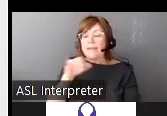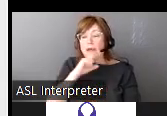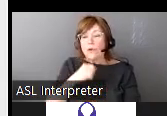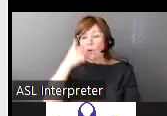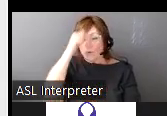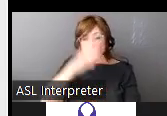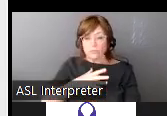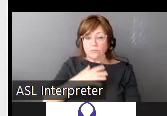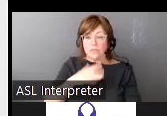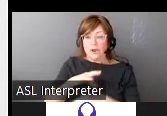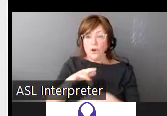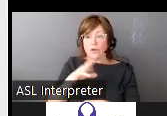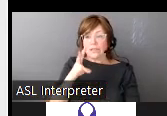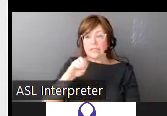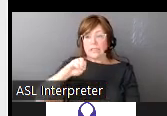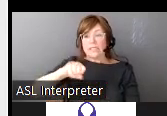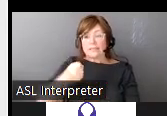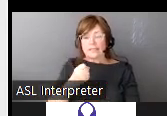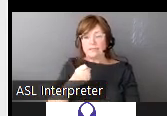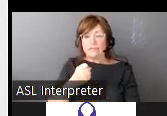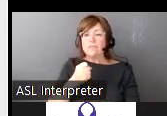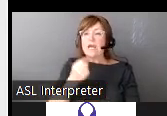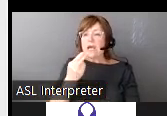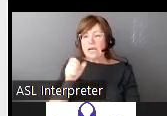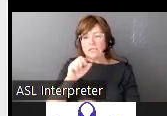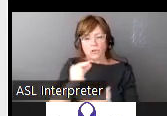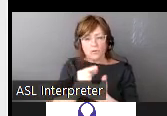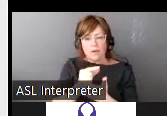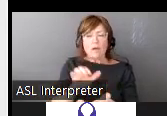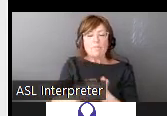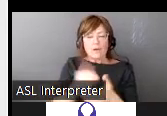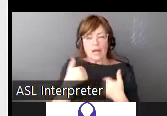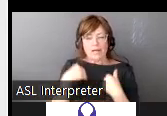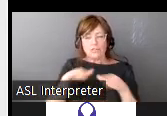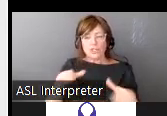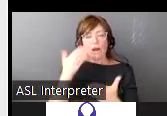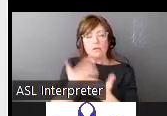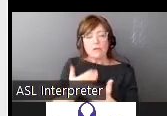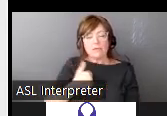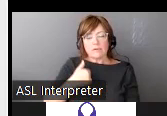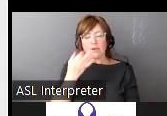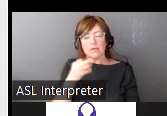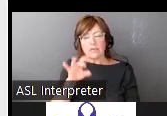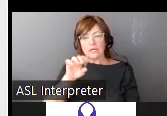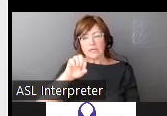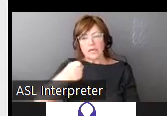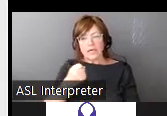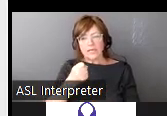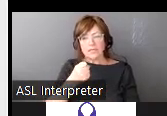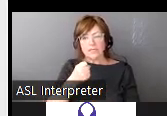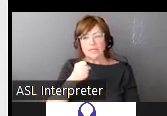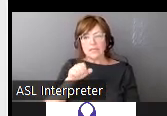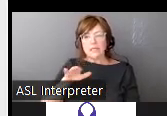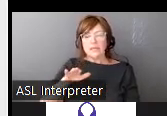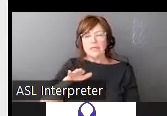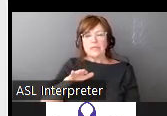has completed high school and was married and had children. He arrived in Canada in the late 1980s as a sponsored